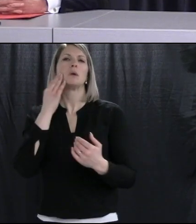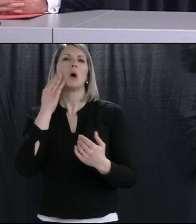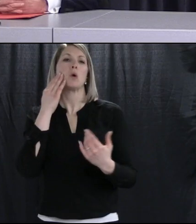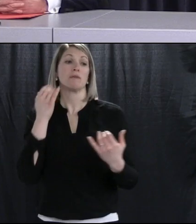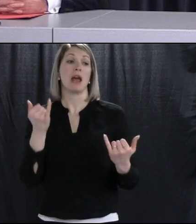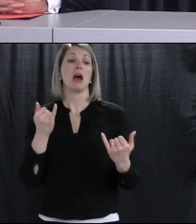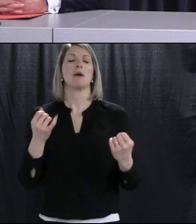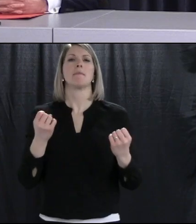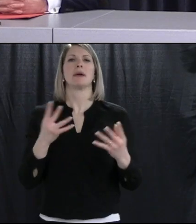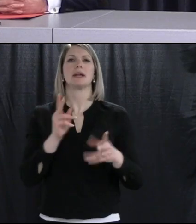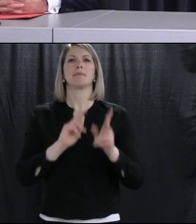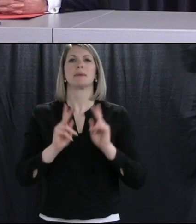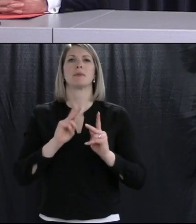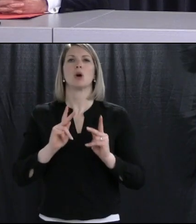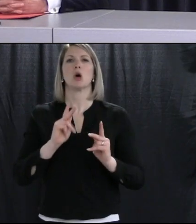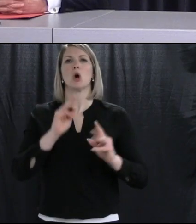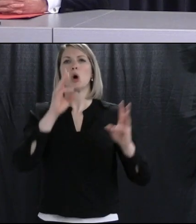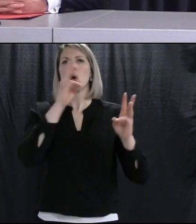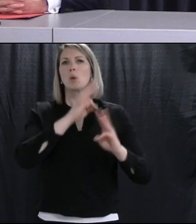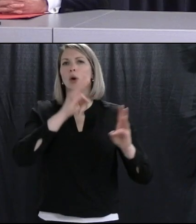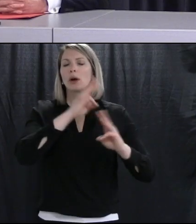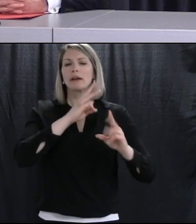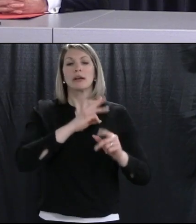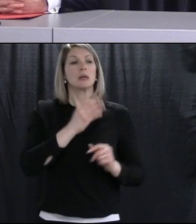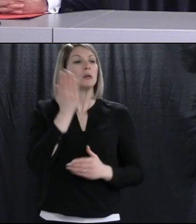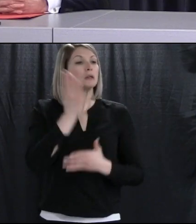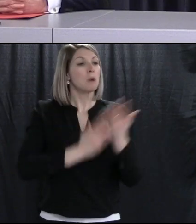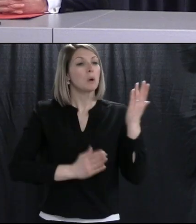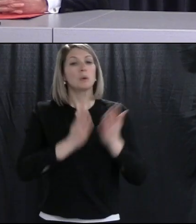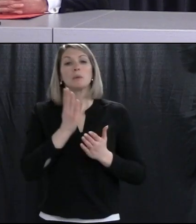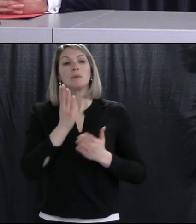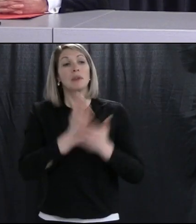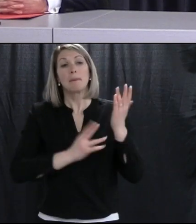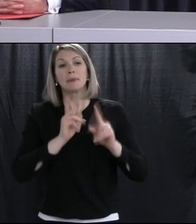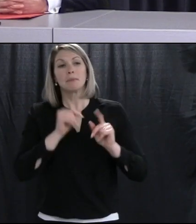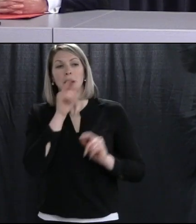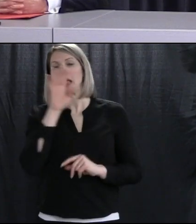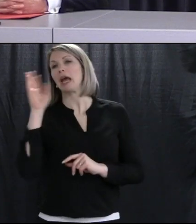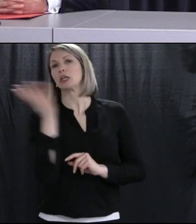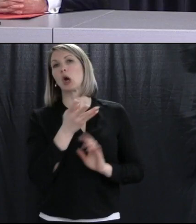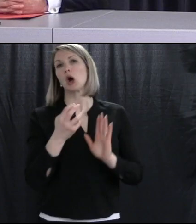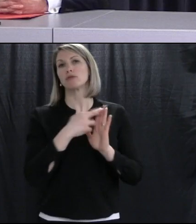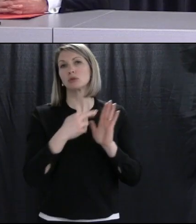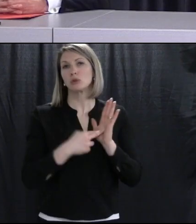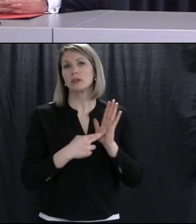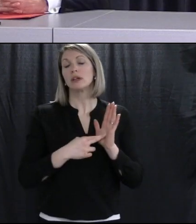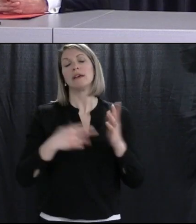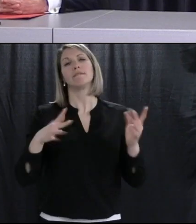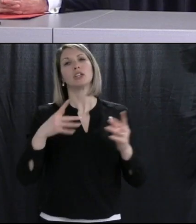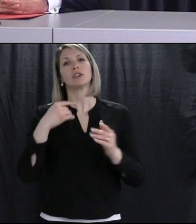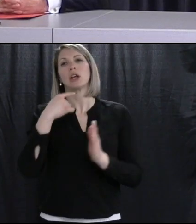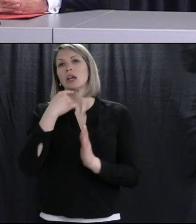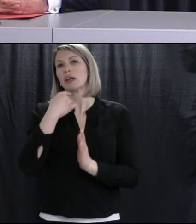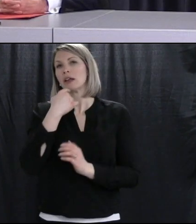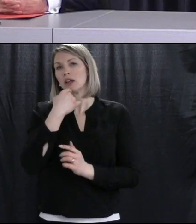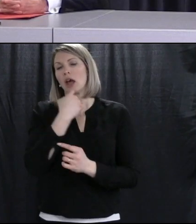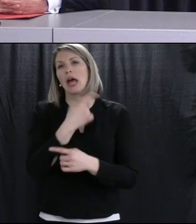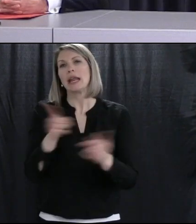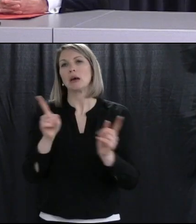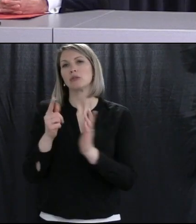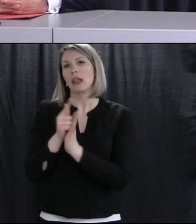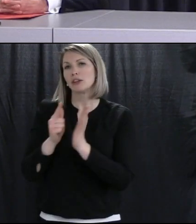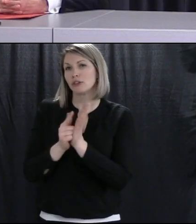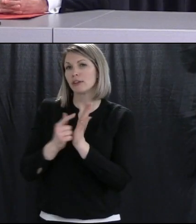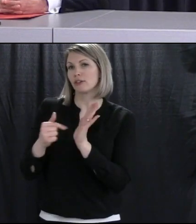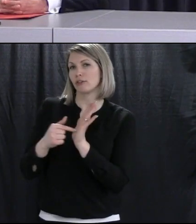people are wondering about people who don't follow the rules, despite the fact that there are potential penalties. Yesterday in a briefing, Dr. Fitzgerald said